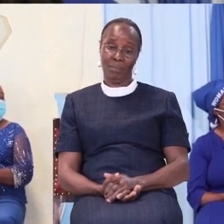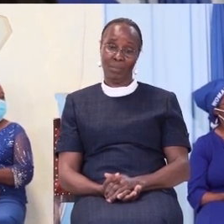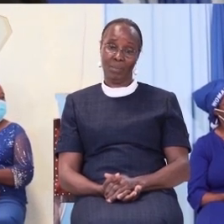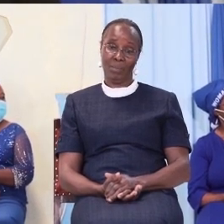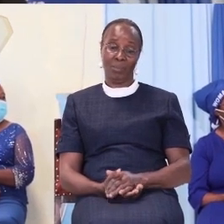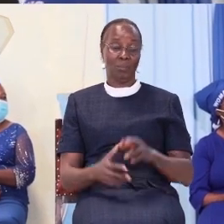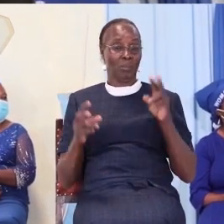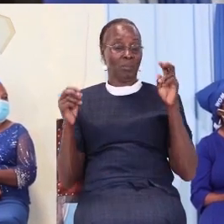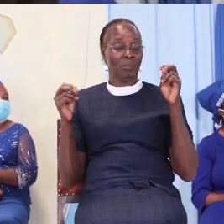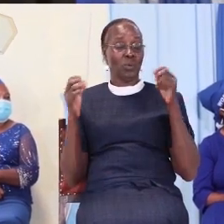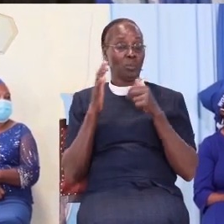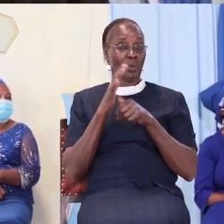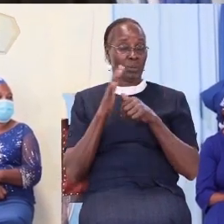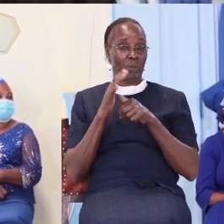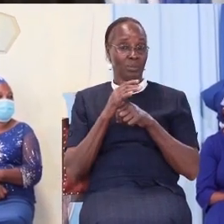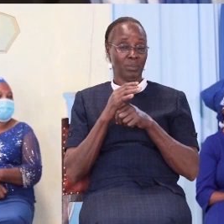went before you.